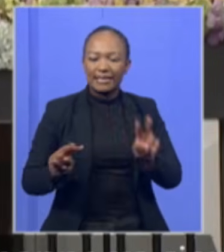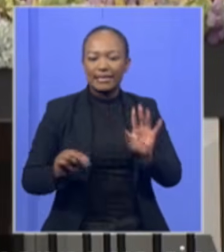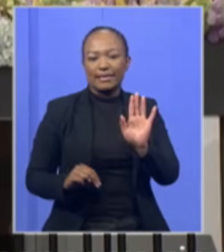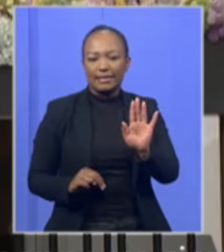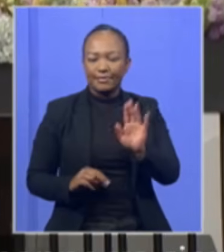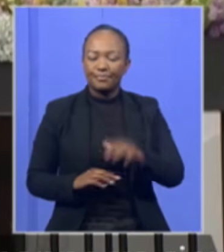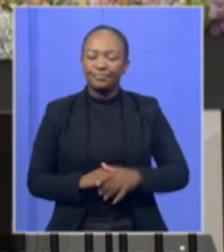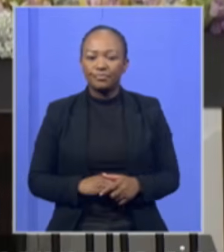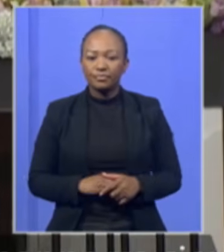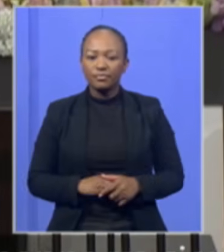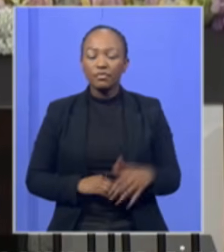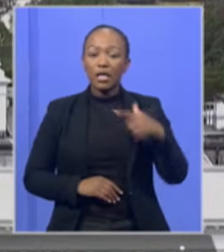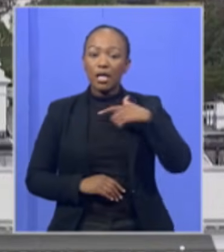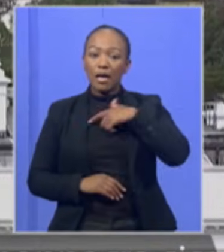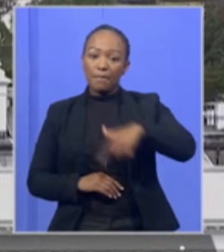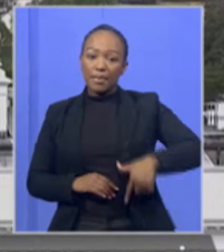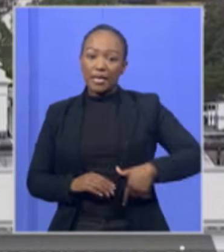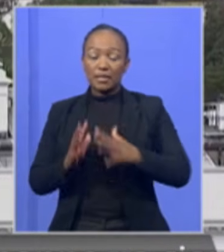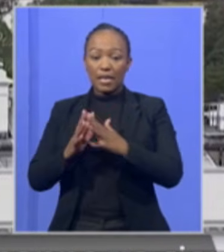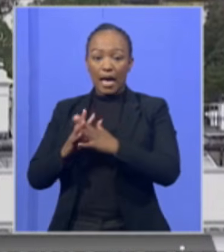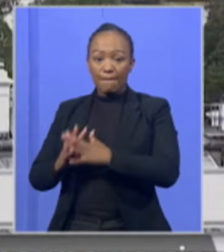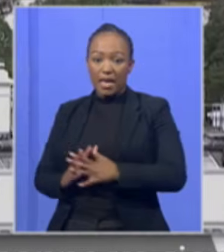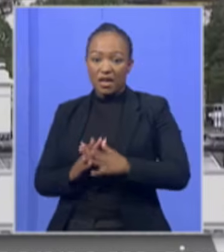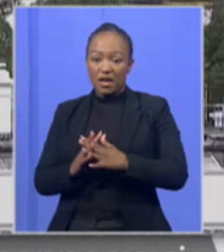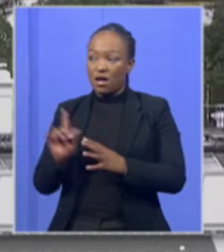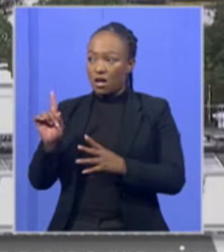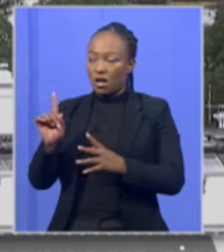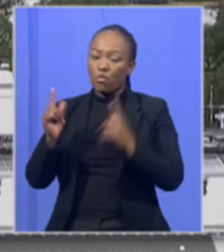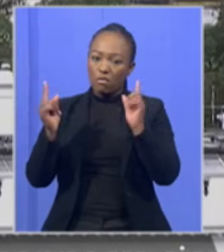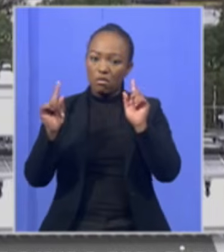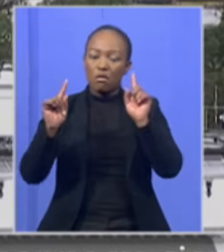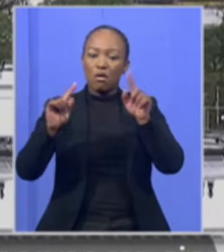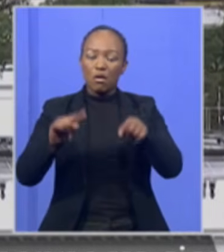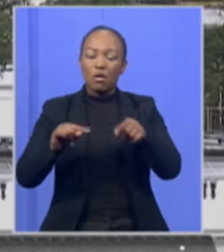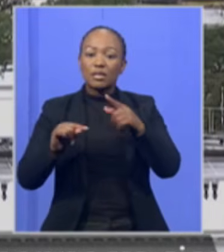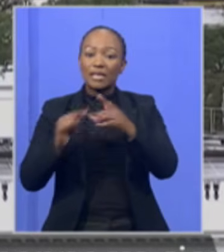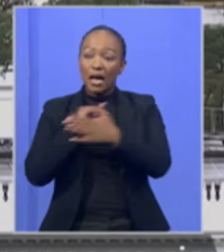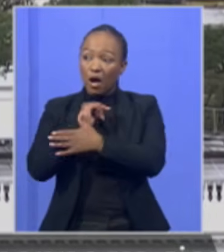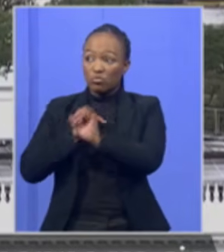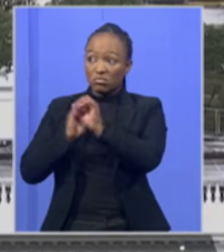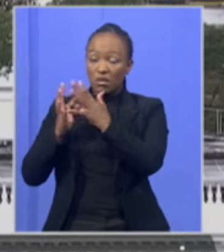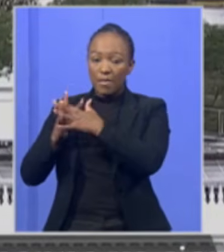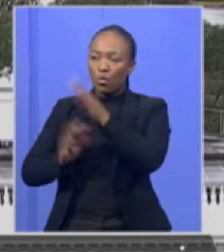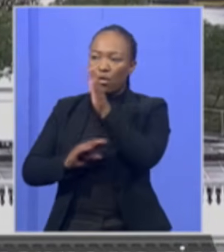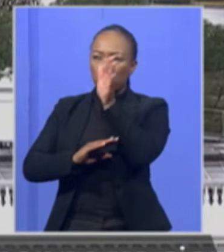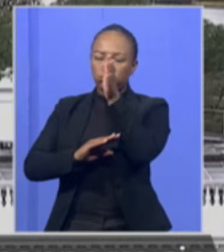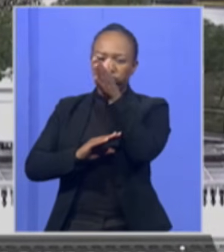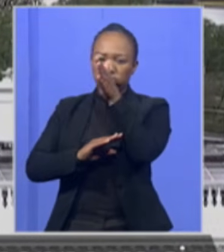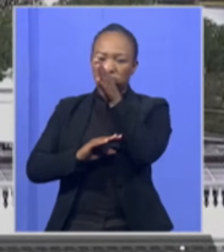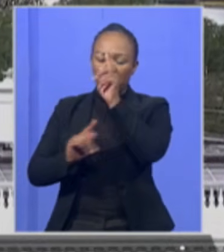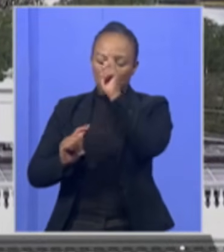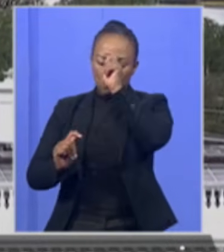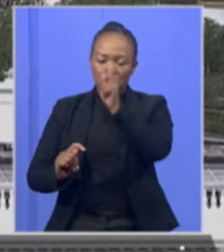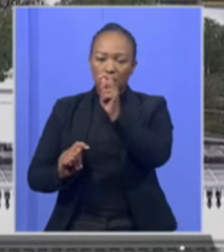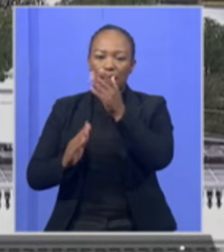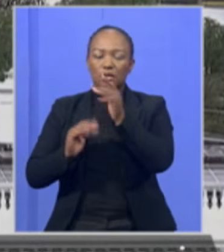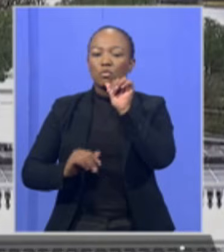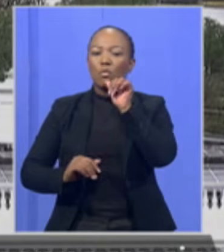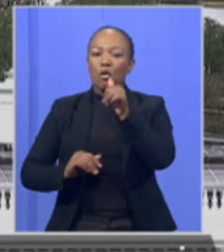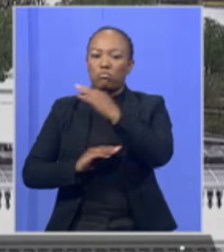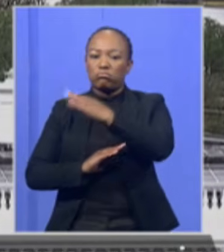mo presidente wa America yo a laetseng gore difolaga tsa naga eo di fofedisiwe kwa tlase go fitlhelela ka moso